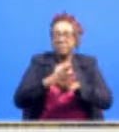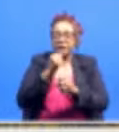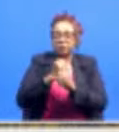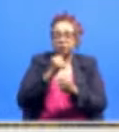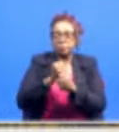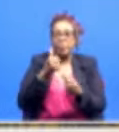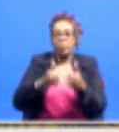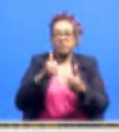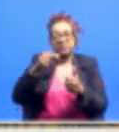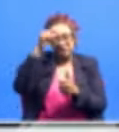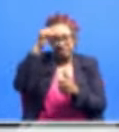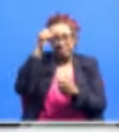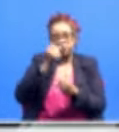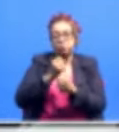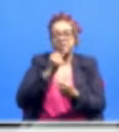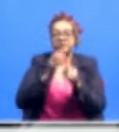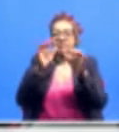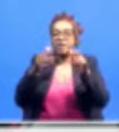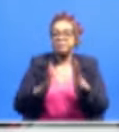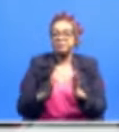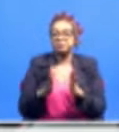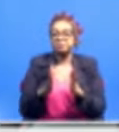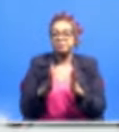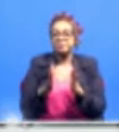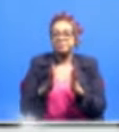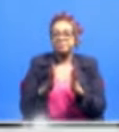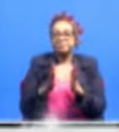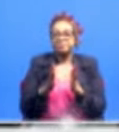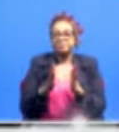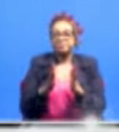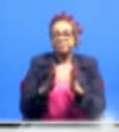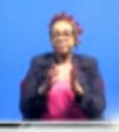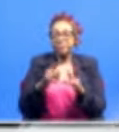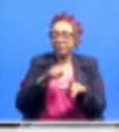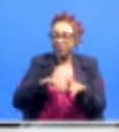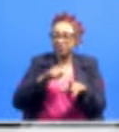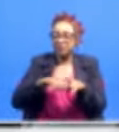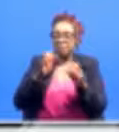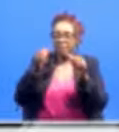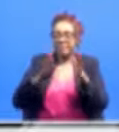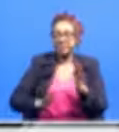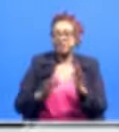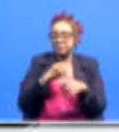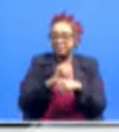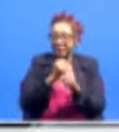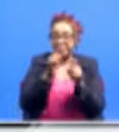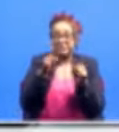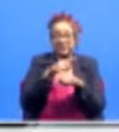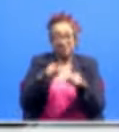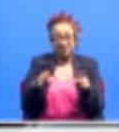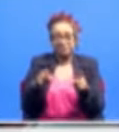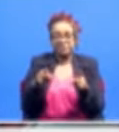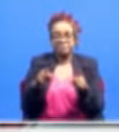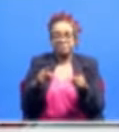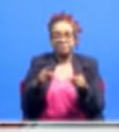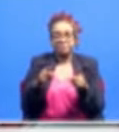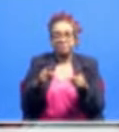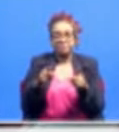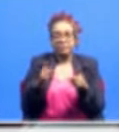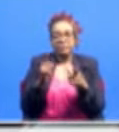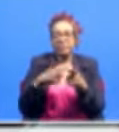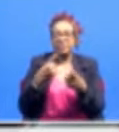is doing for the farmers. When a manufacturer makes error and you do